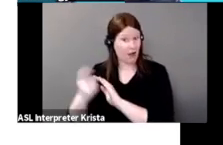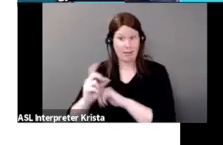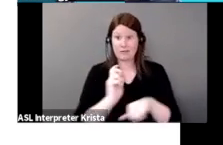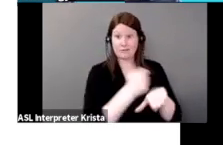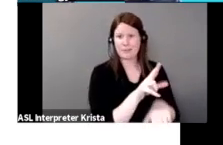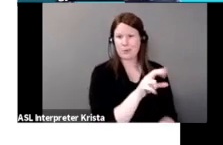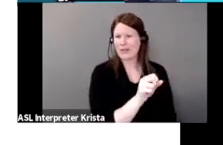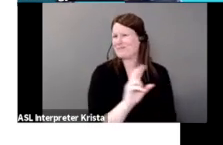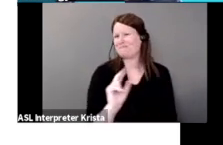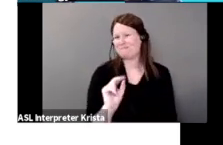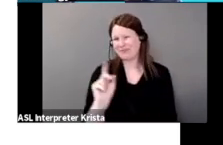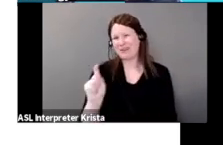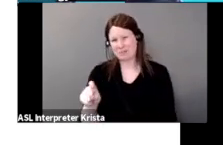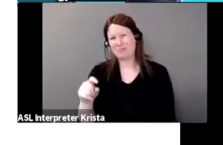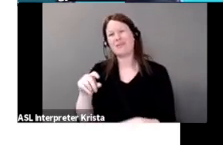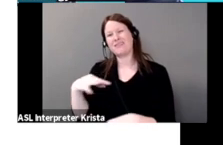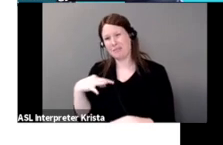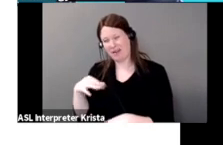territorial areas for trademarks.